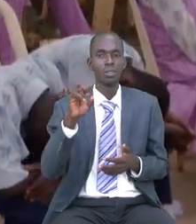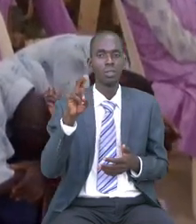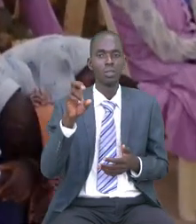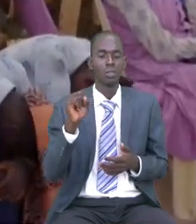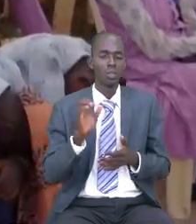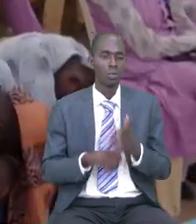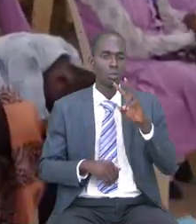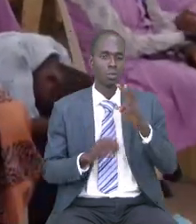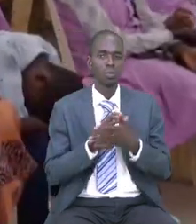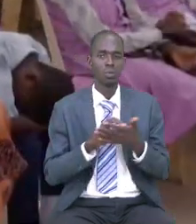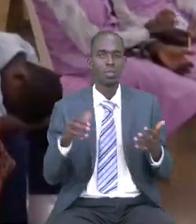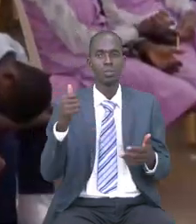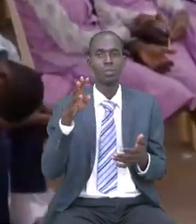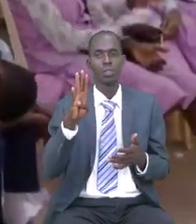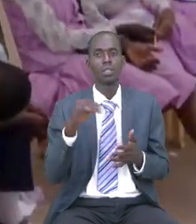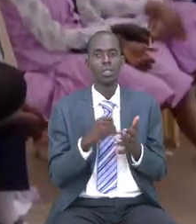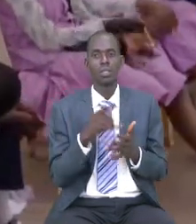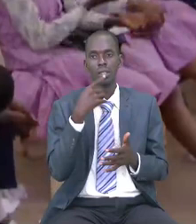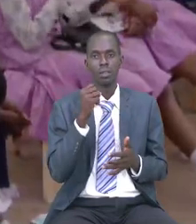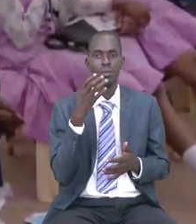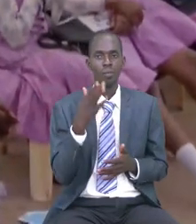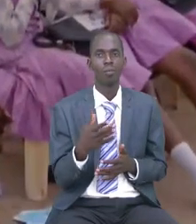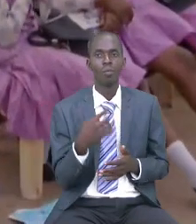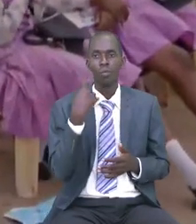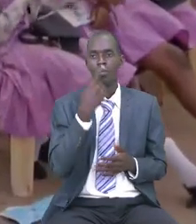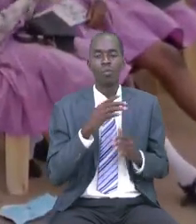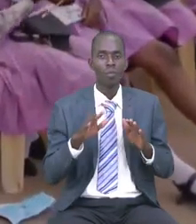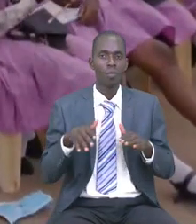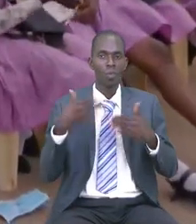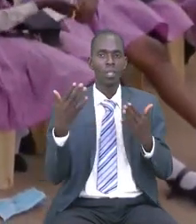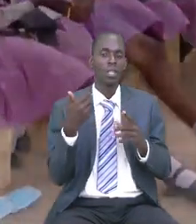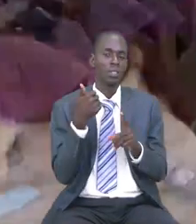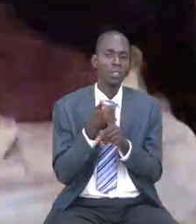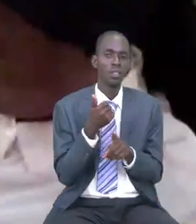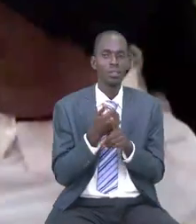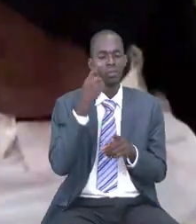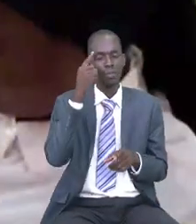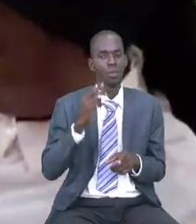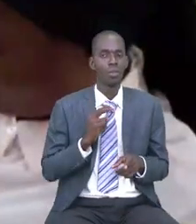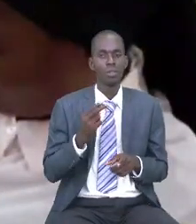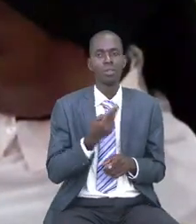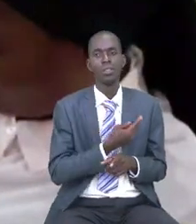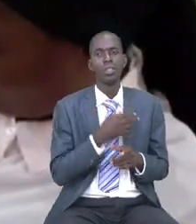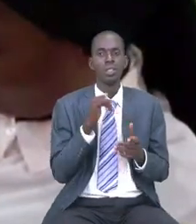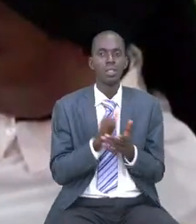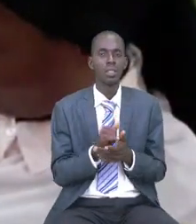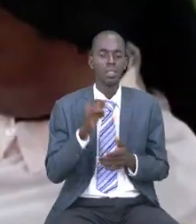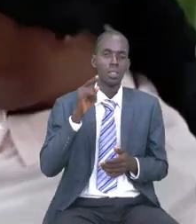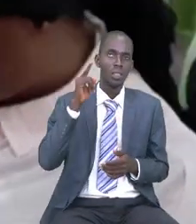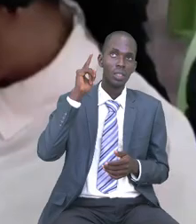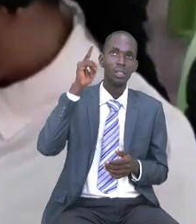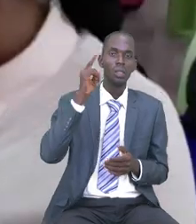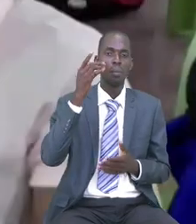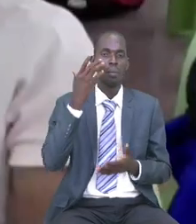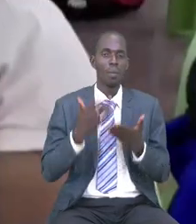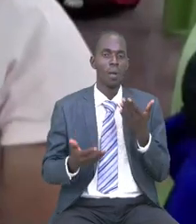verse 14, it says, who gave himself for us, that he might